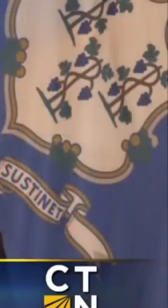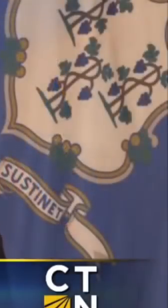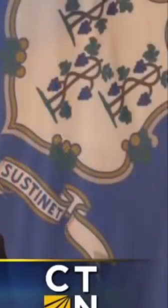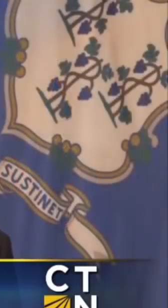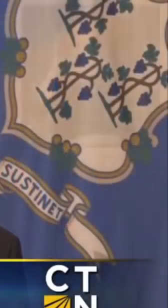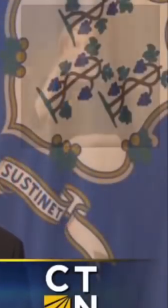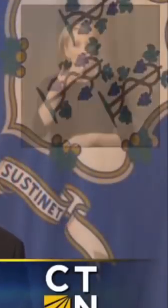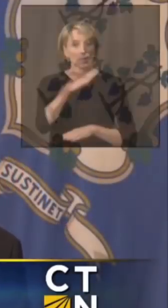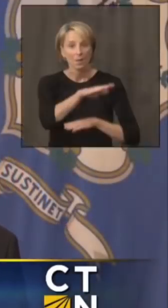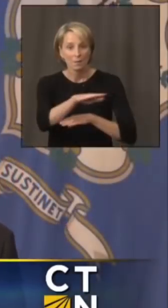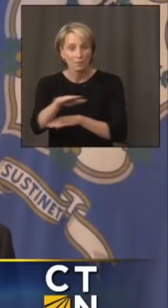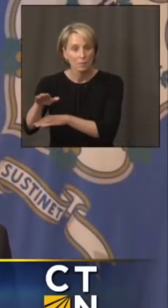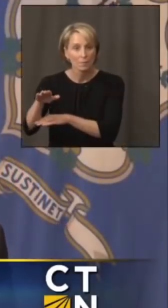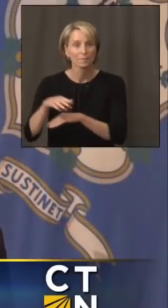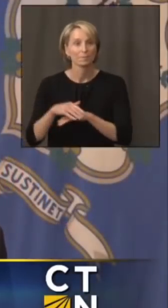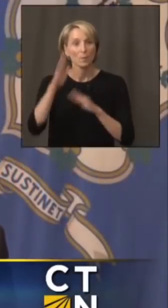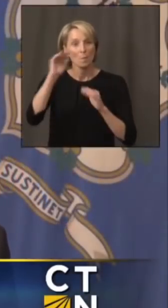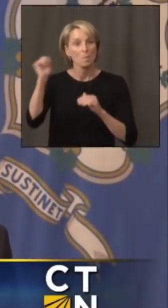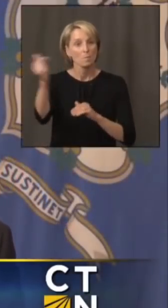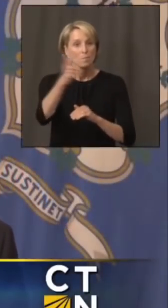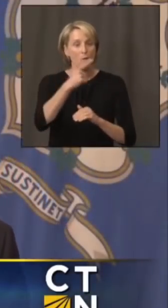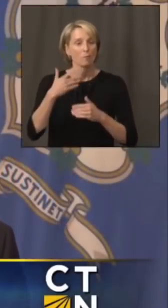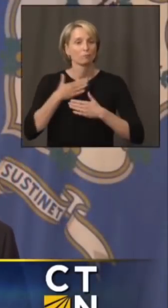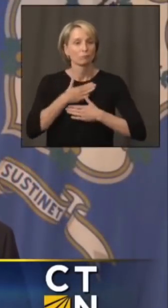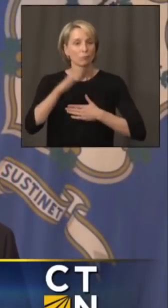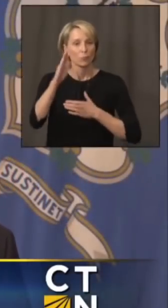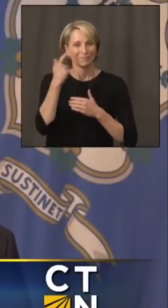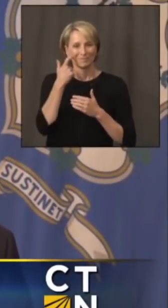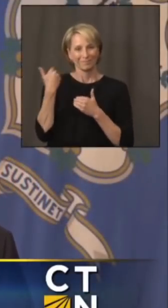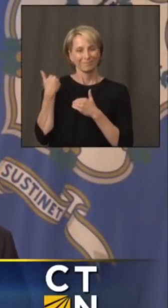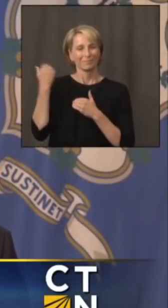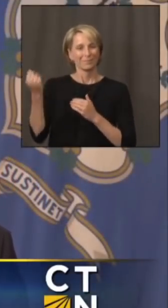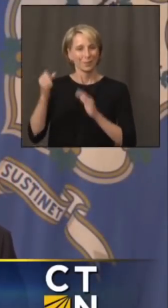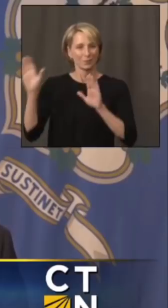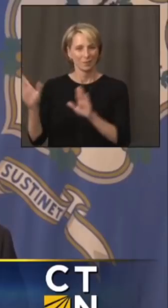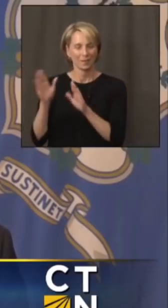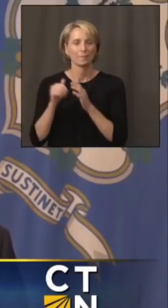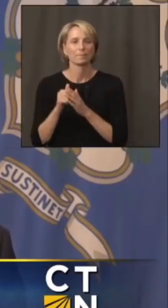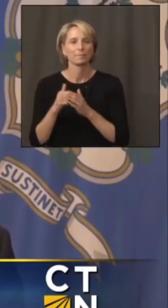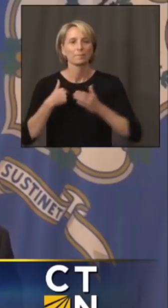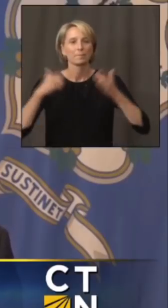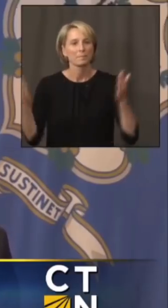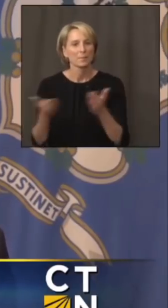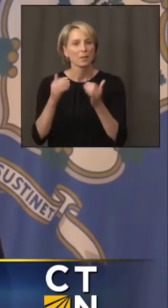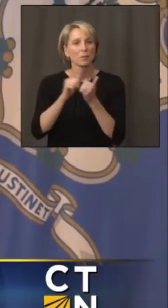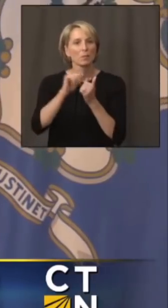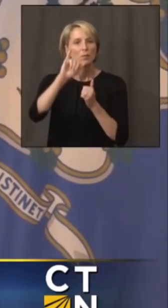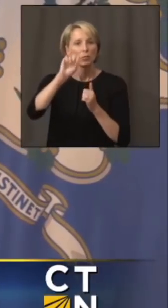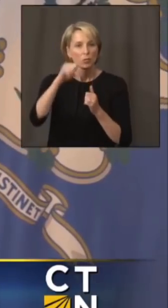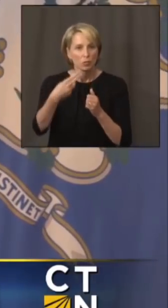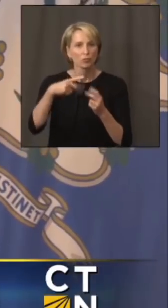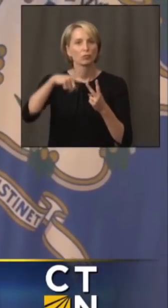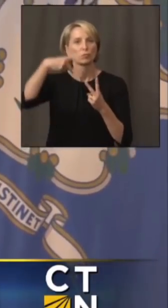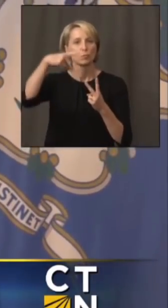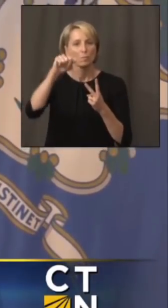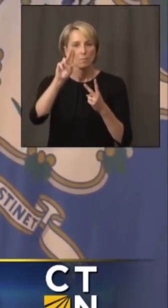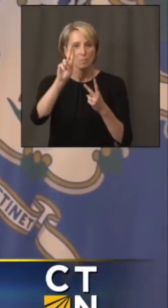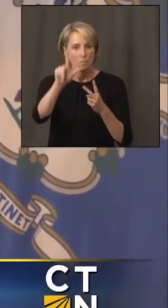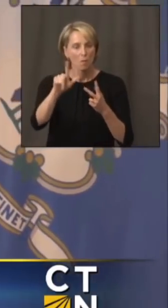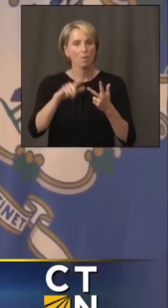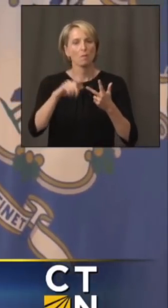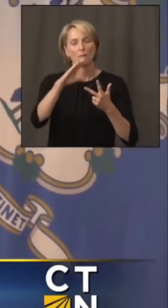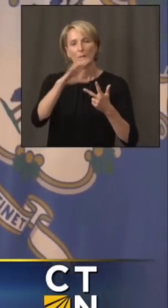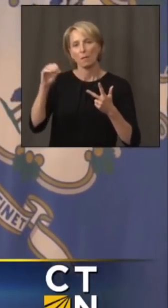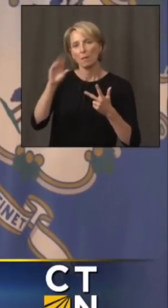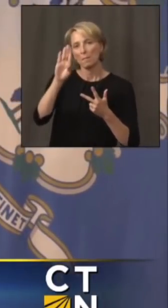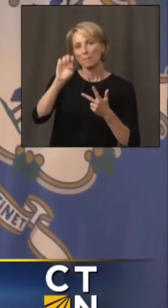All right, good afternoon, everybody. I hope you had a good weekend. Here with Josh and Paul, per usual, and Beth Bai, who, as you